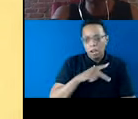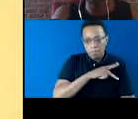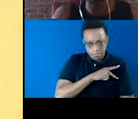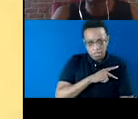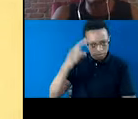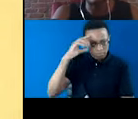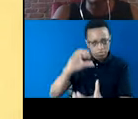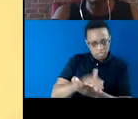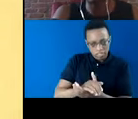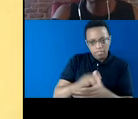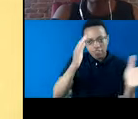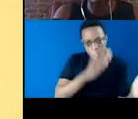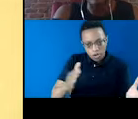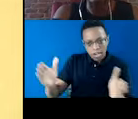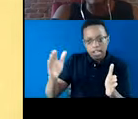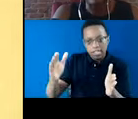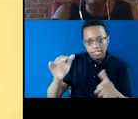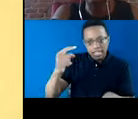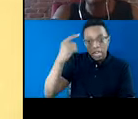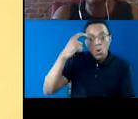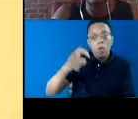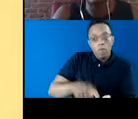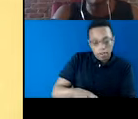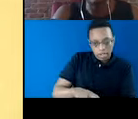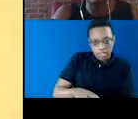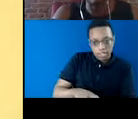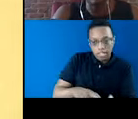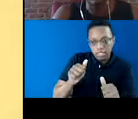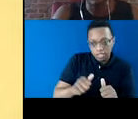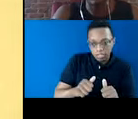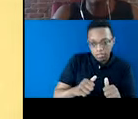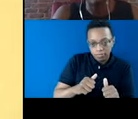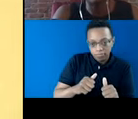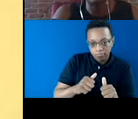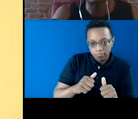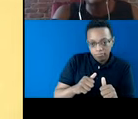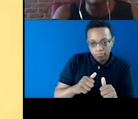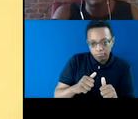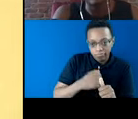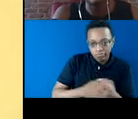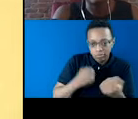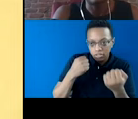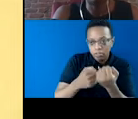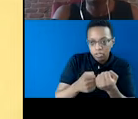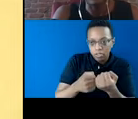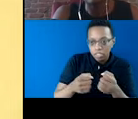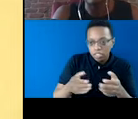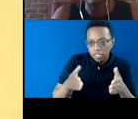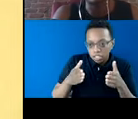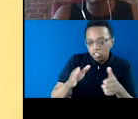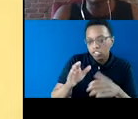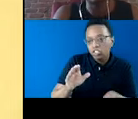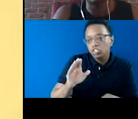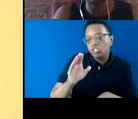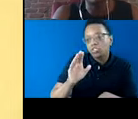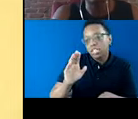the organizing that he recognized and could really give credence to of the street kids and of the drag queens,